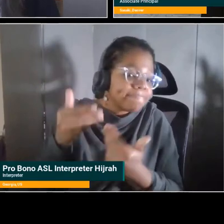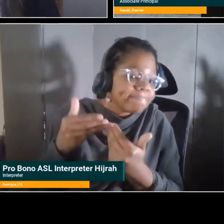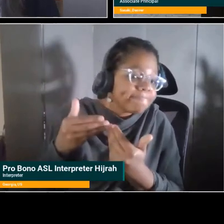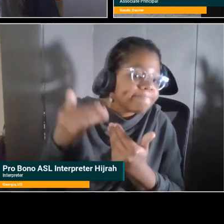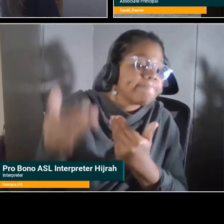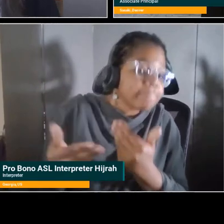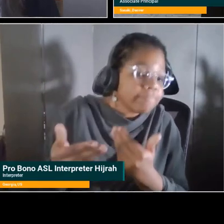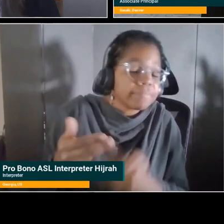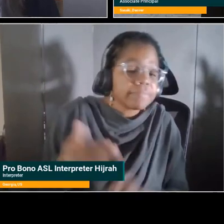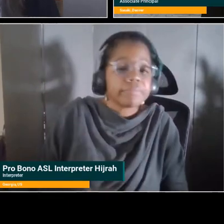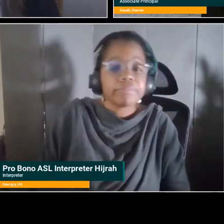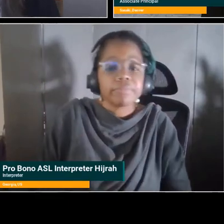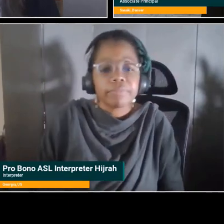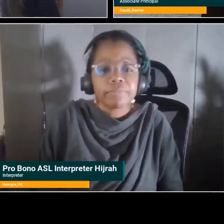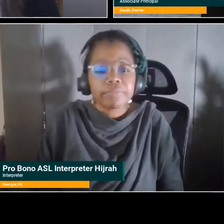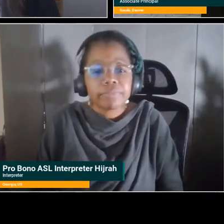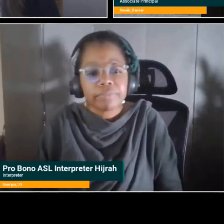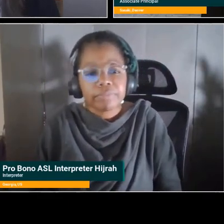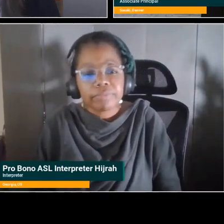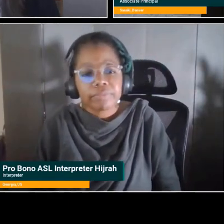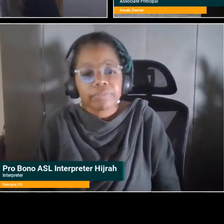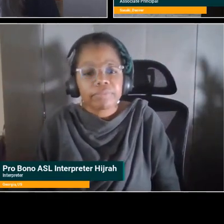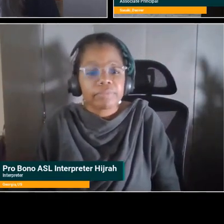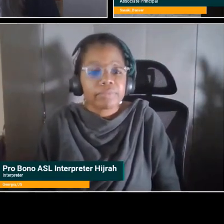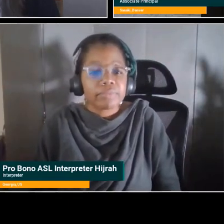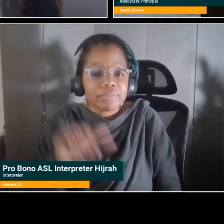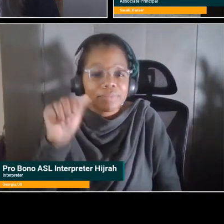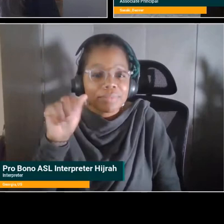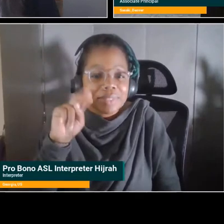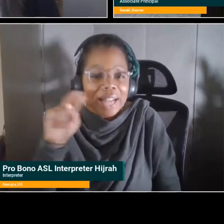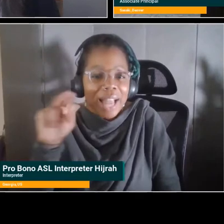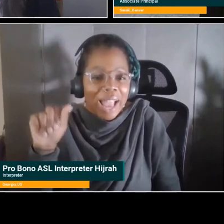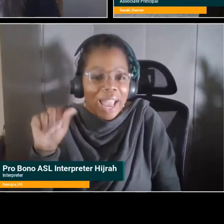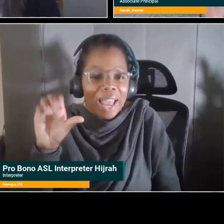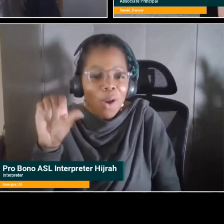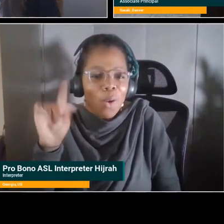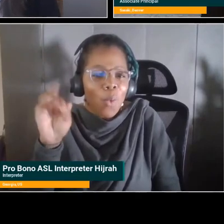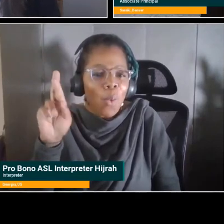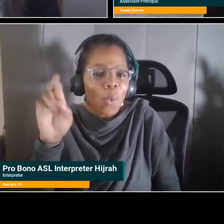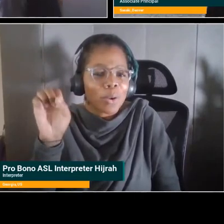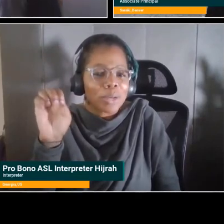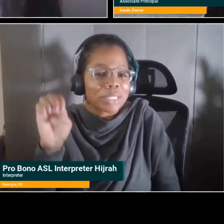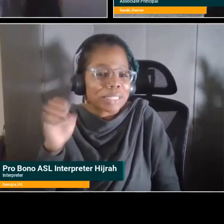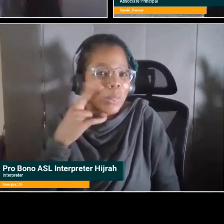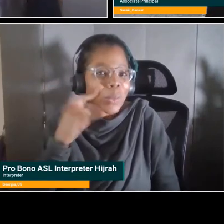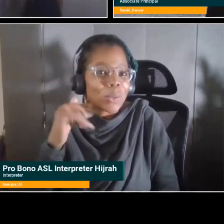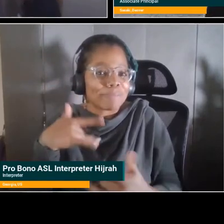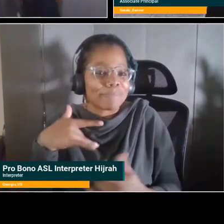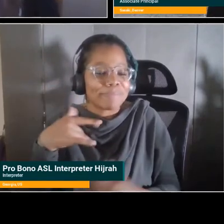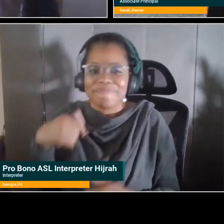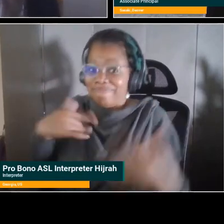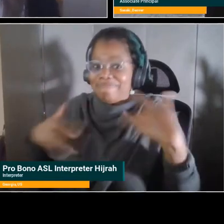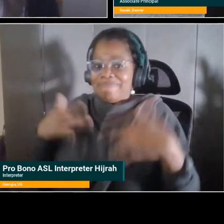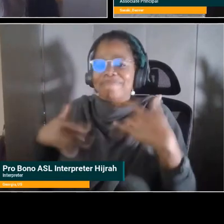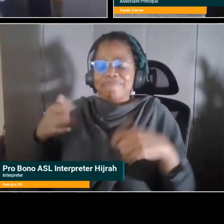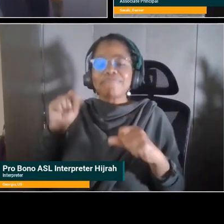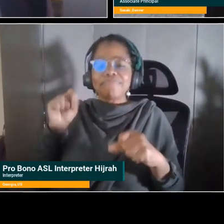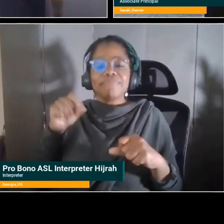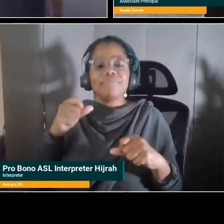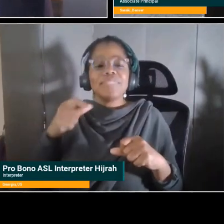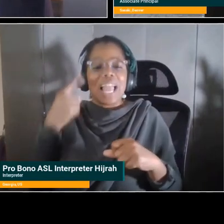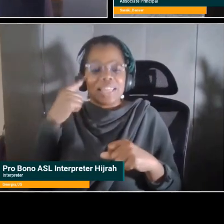some of the work that was presented. It looks like Anna, of course, you might have some ideas. So excited. No, I think one